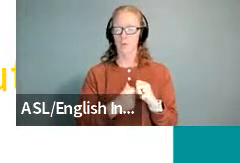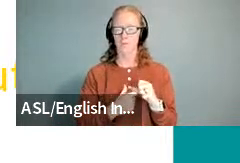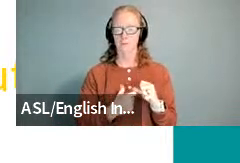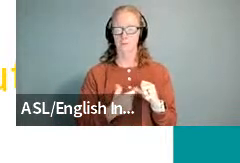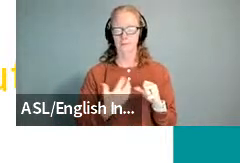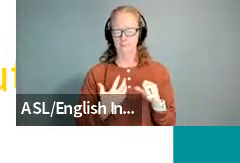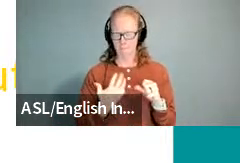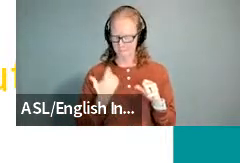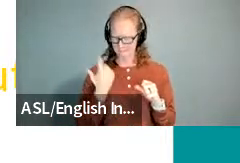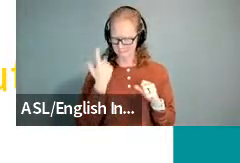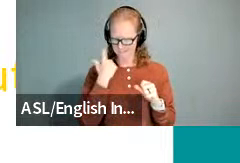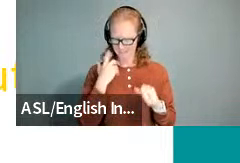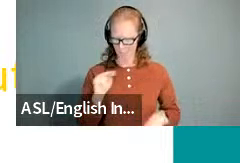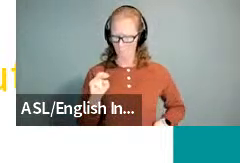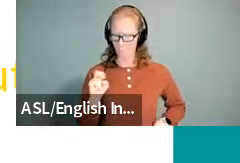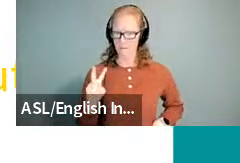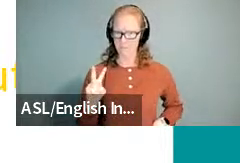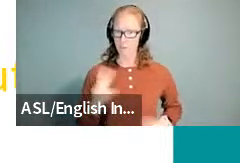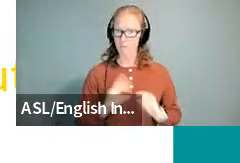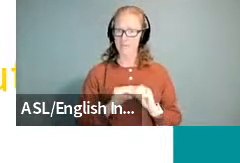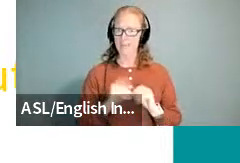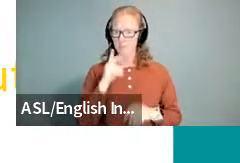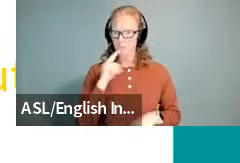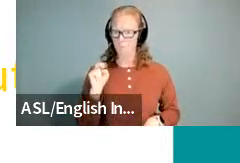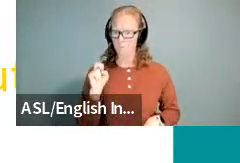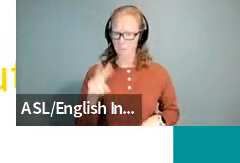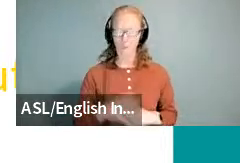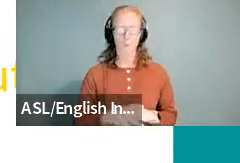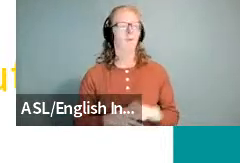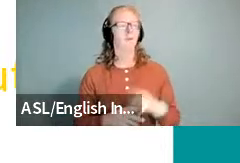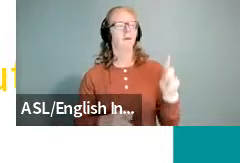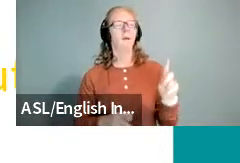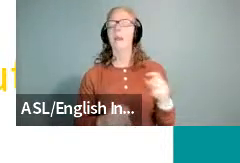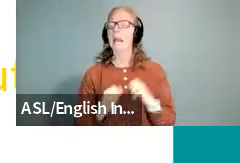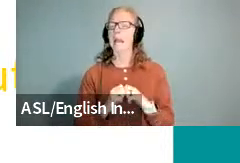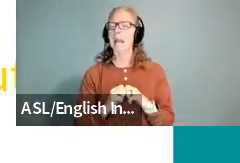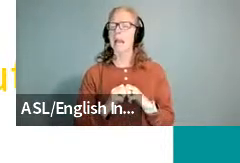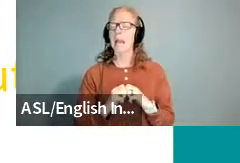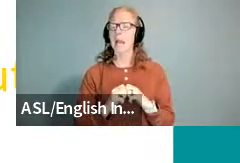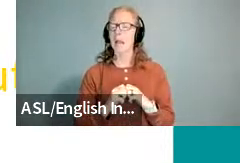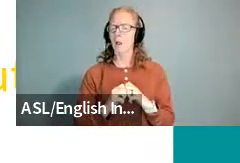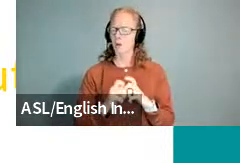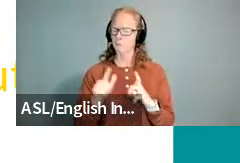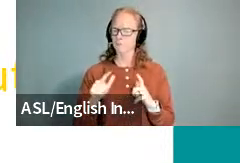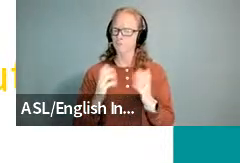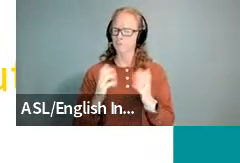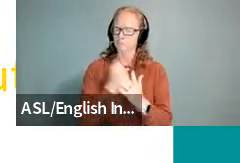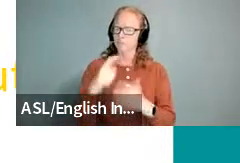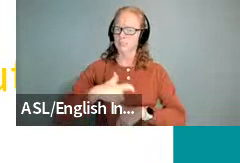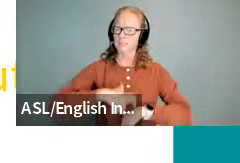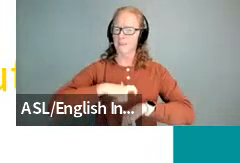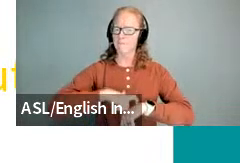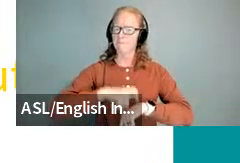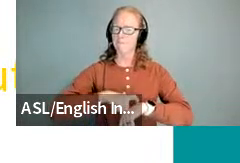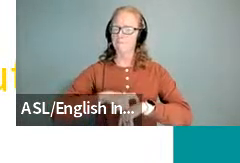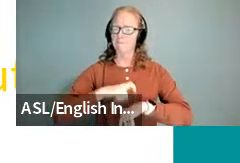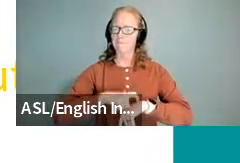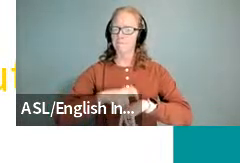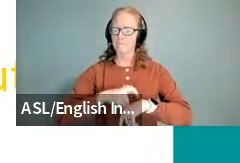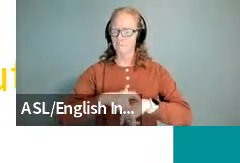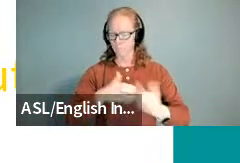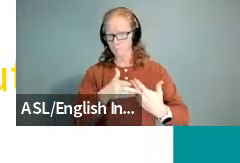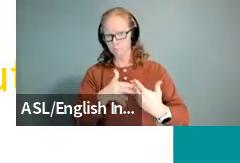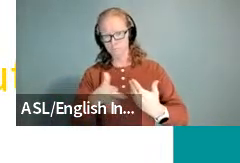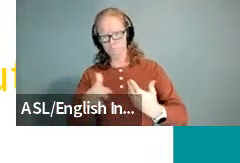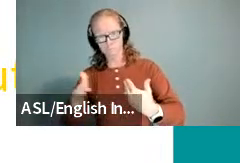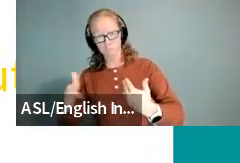I believe back in November, we asked you, how did you want to spend your time over the next several months?